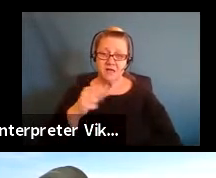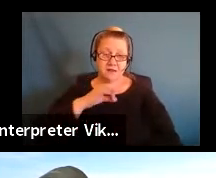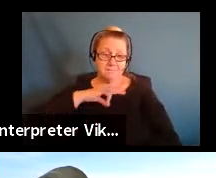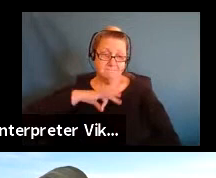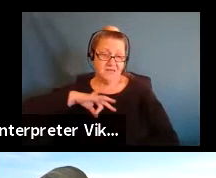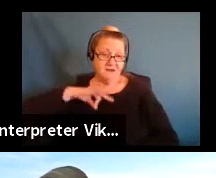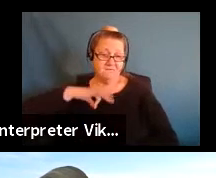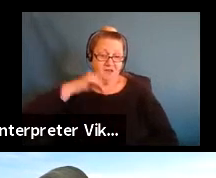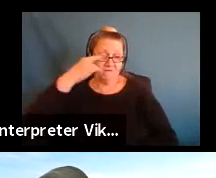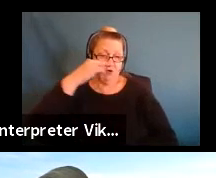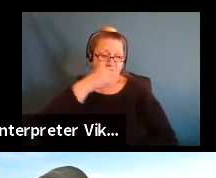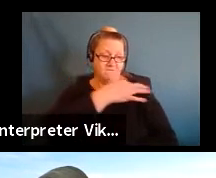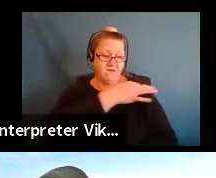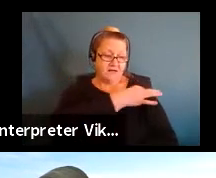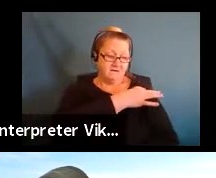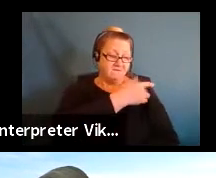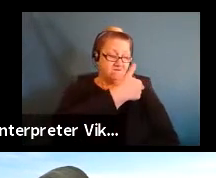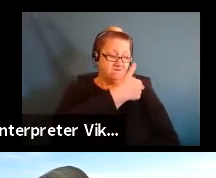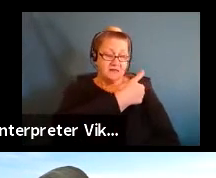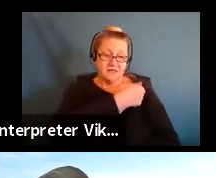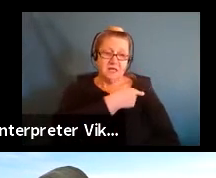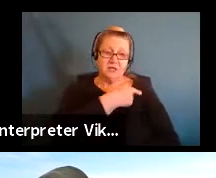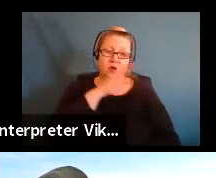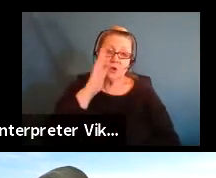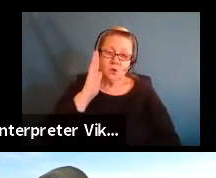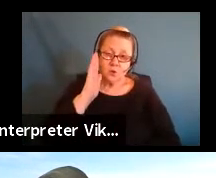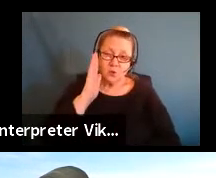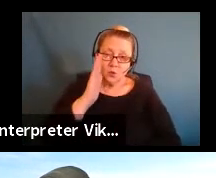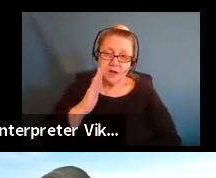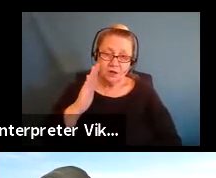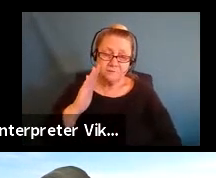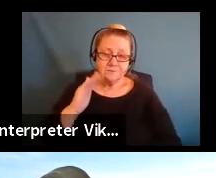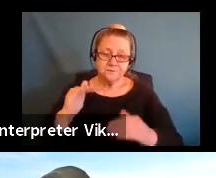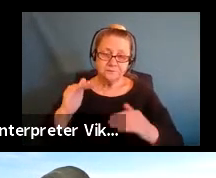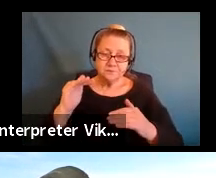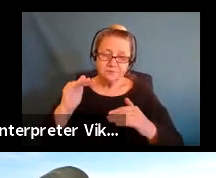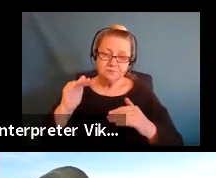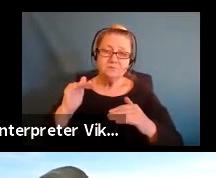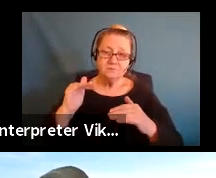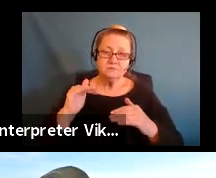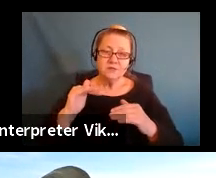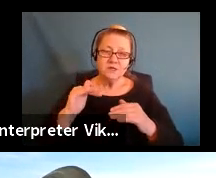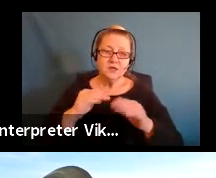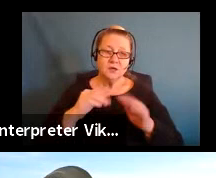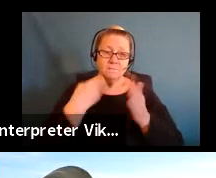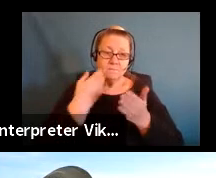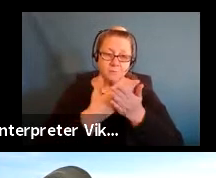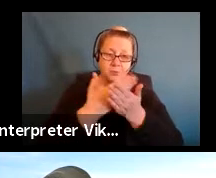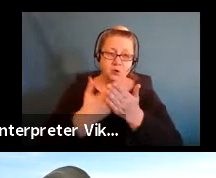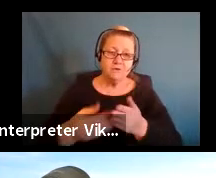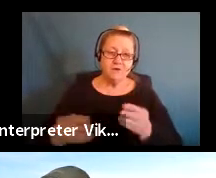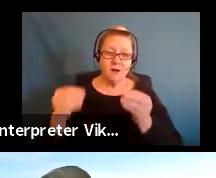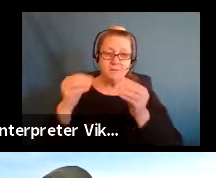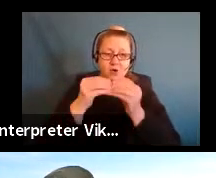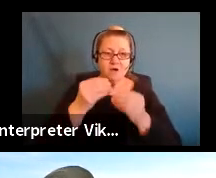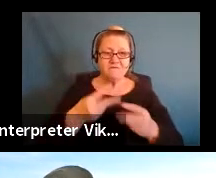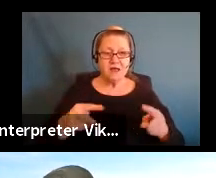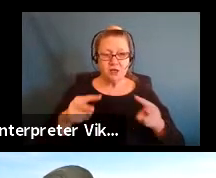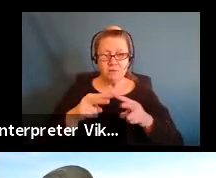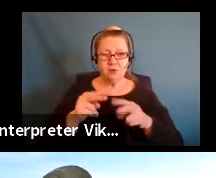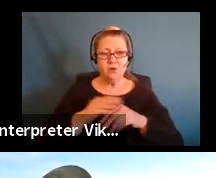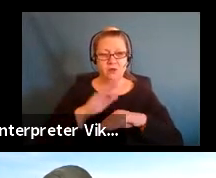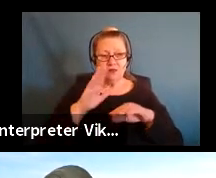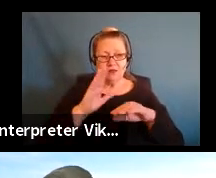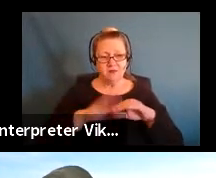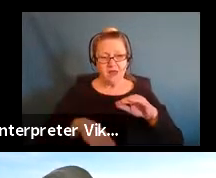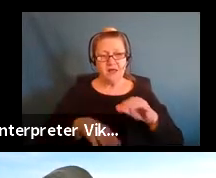any potential unknown risks at this point, or known risks at this point. And so in that instance, our hope is